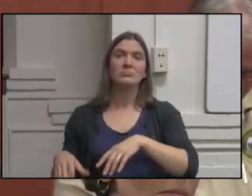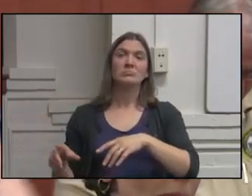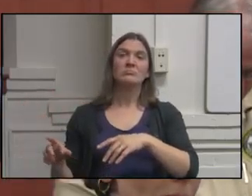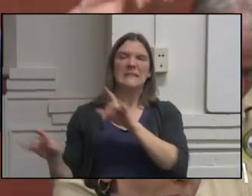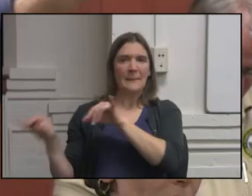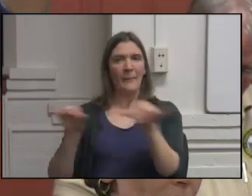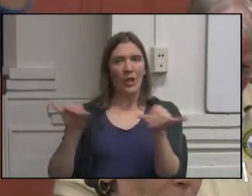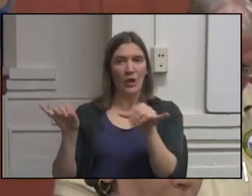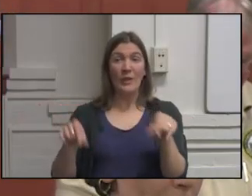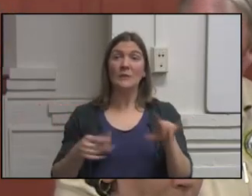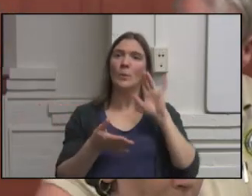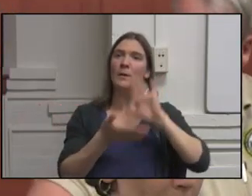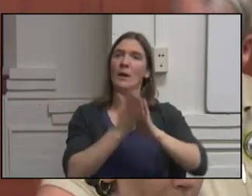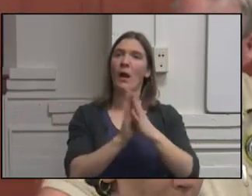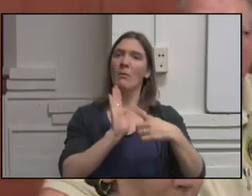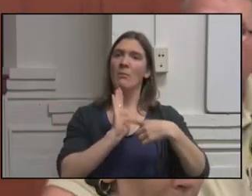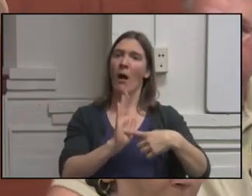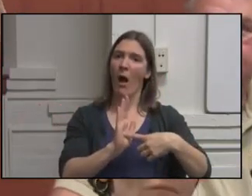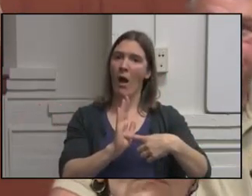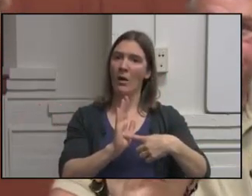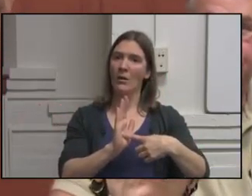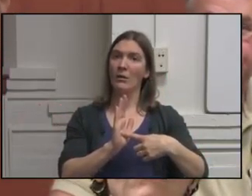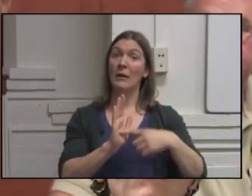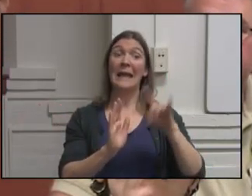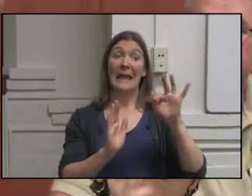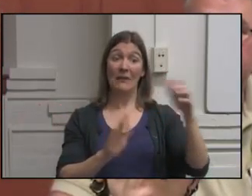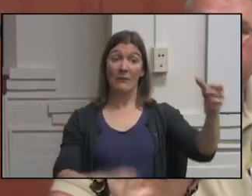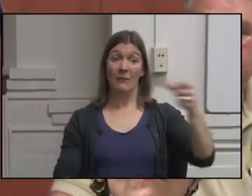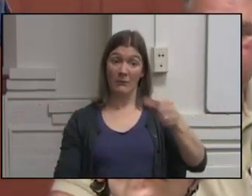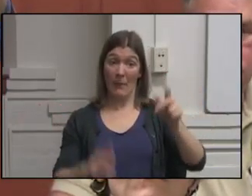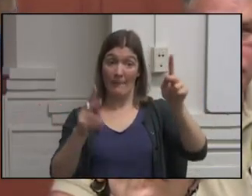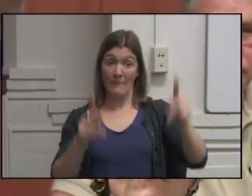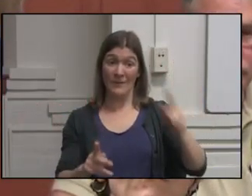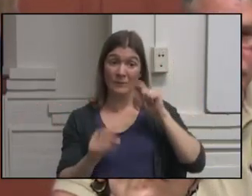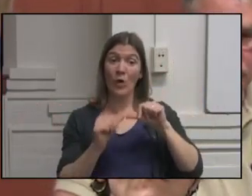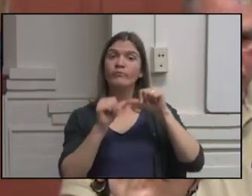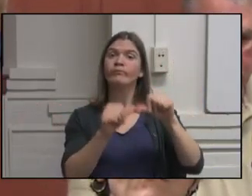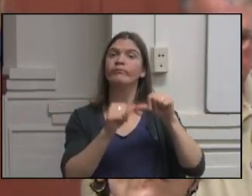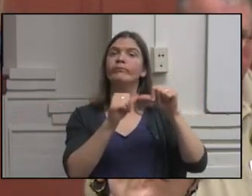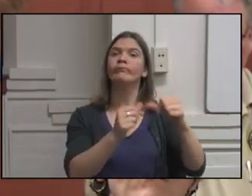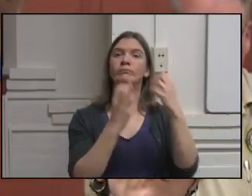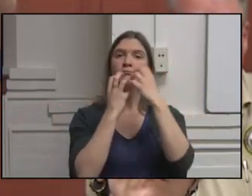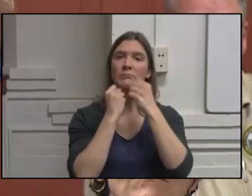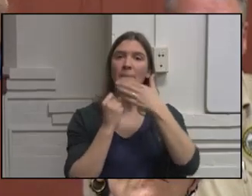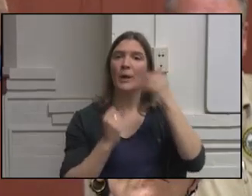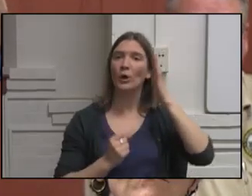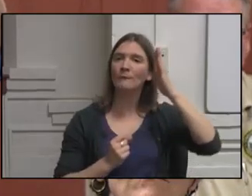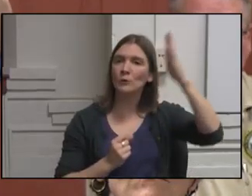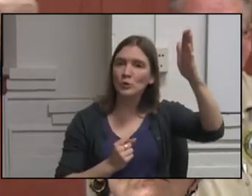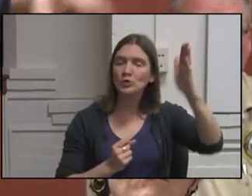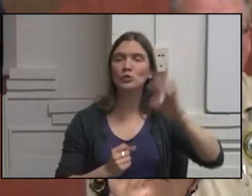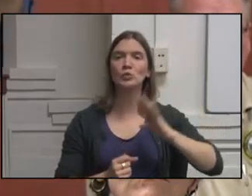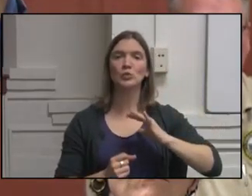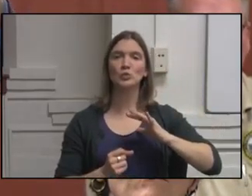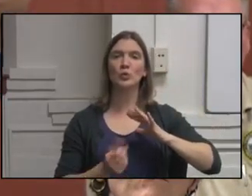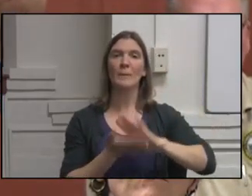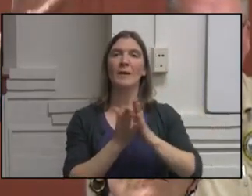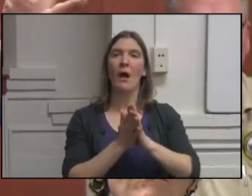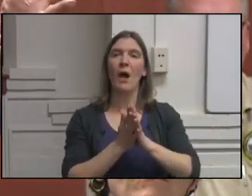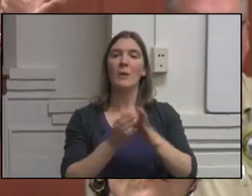what would become a sustainability effort here in Brattleboro becomes